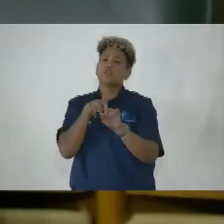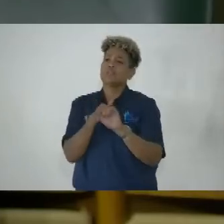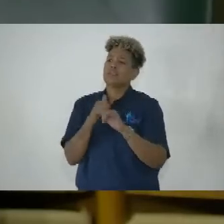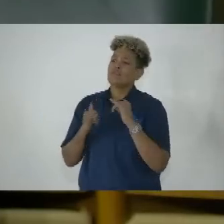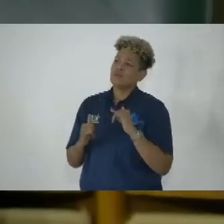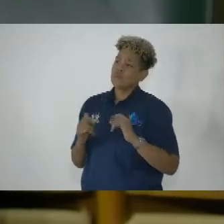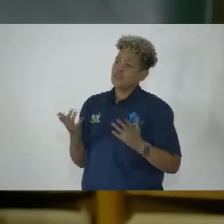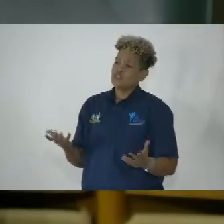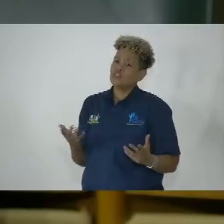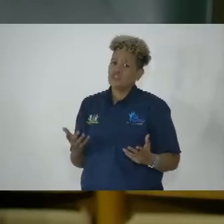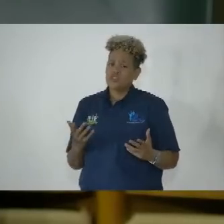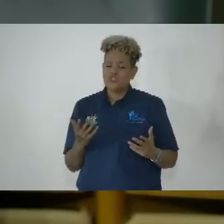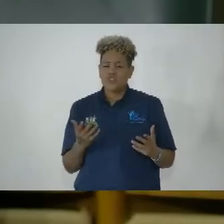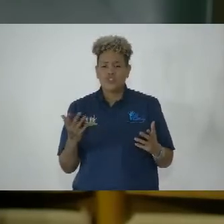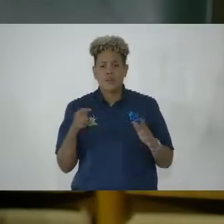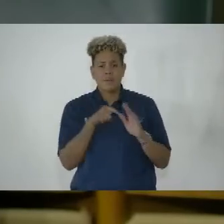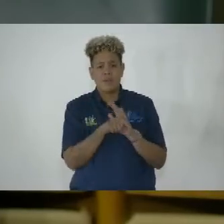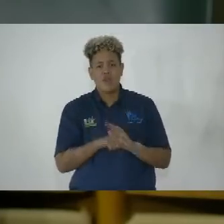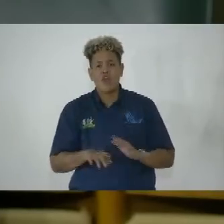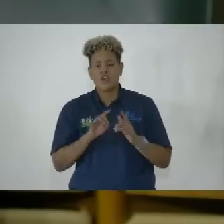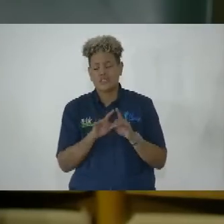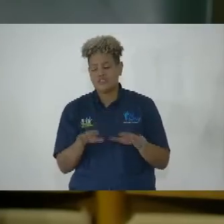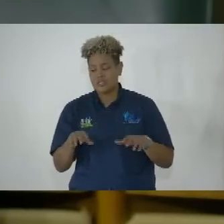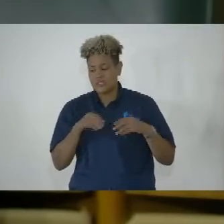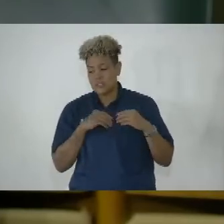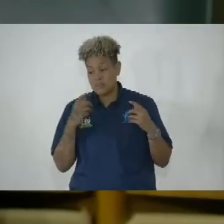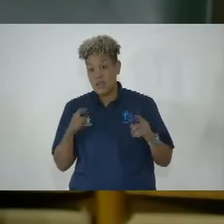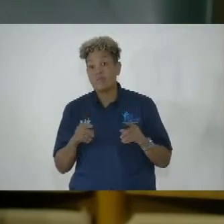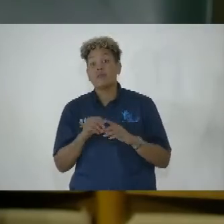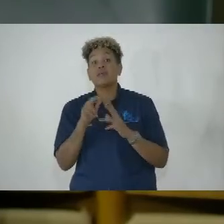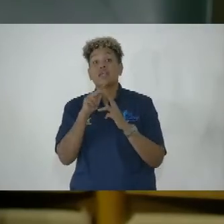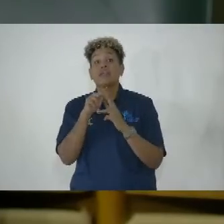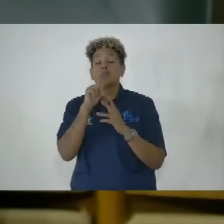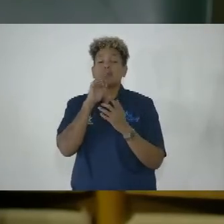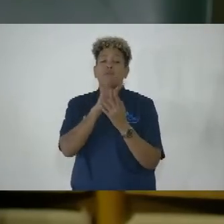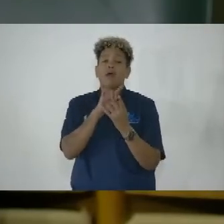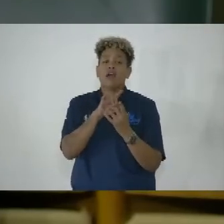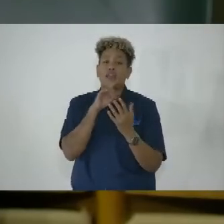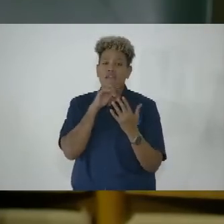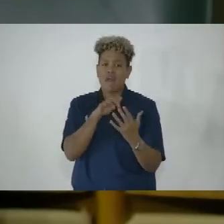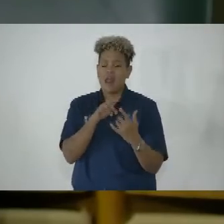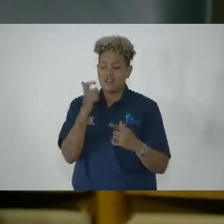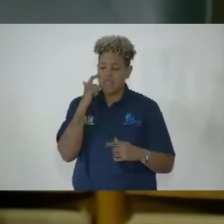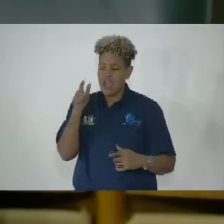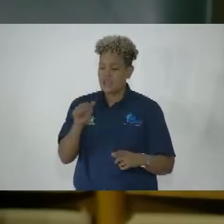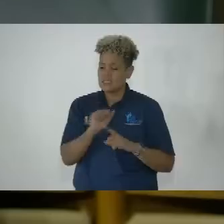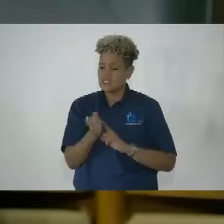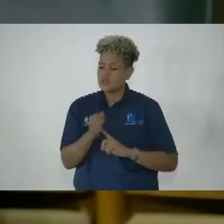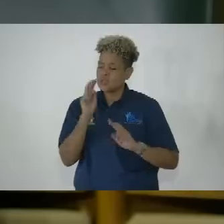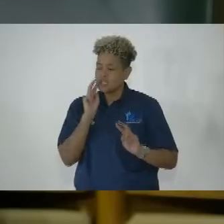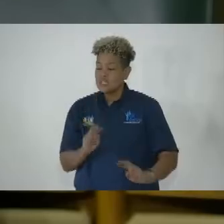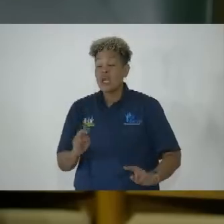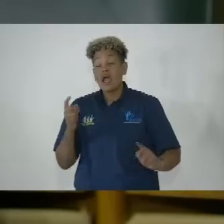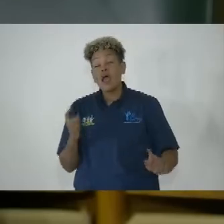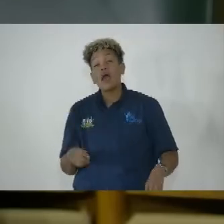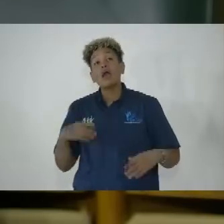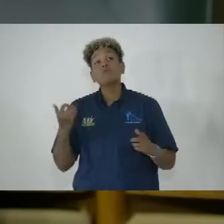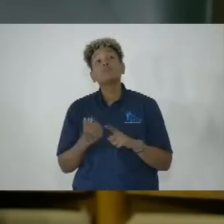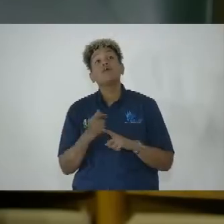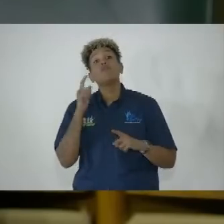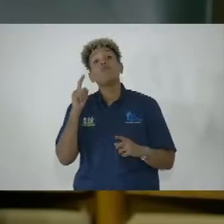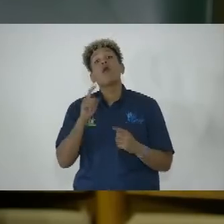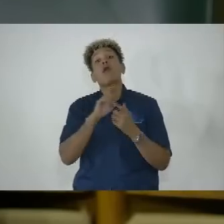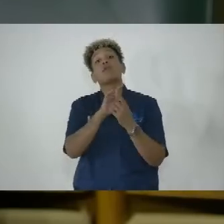which murders take place in intimate partner violence. And it has been in circumstances where one